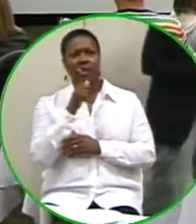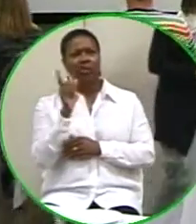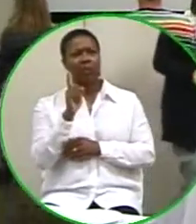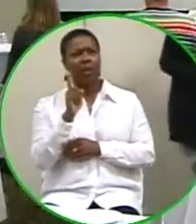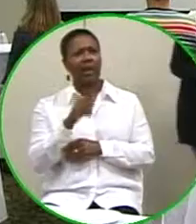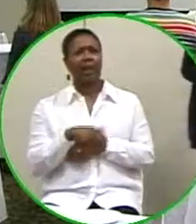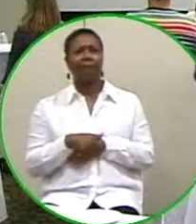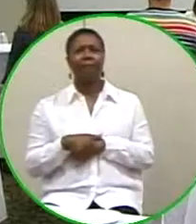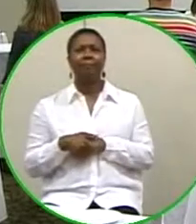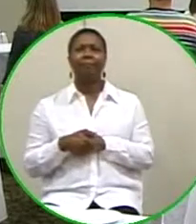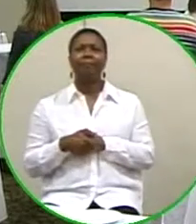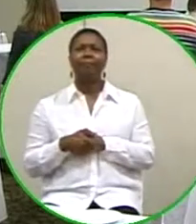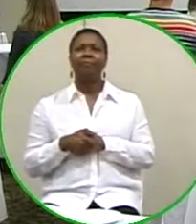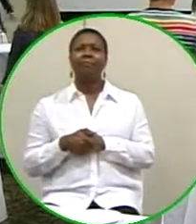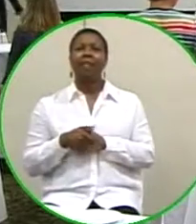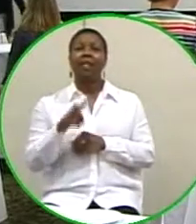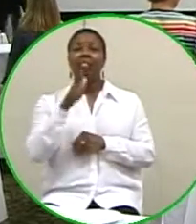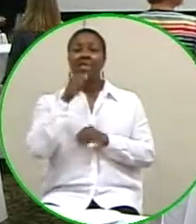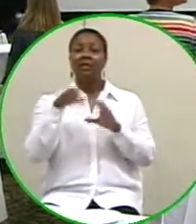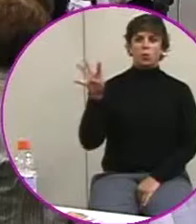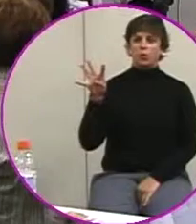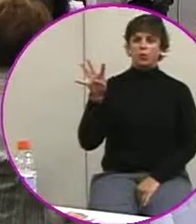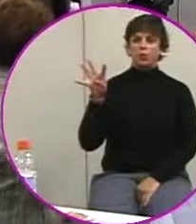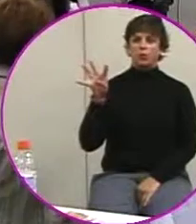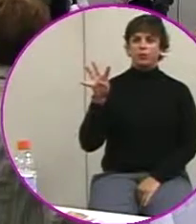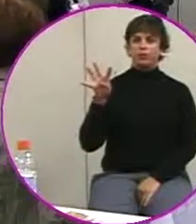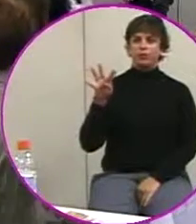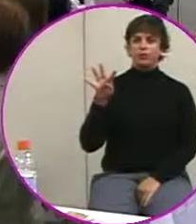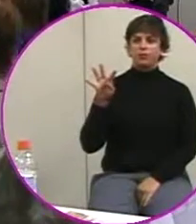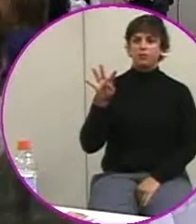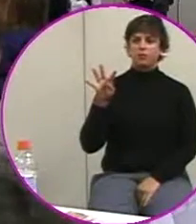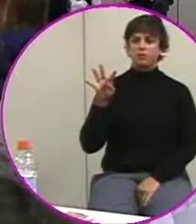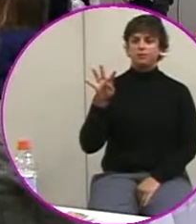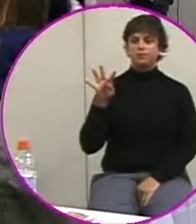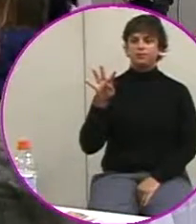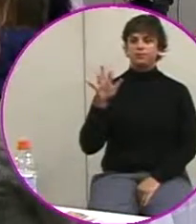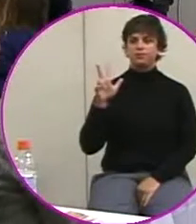going and what we're doing. Right outside the door. Excellent. 4,